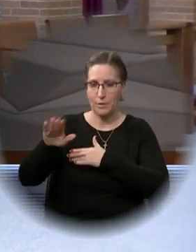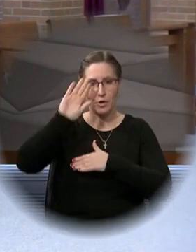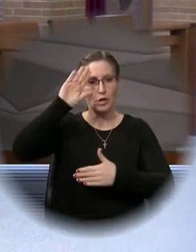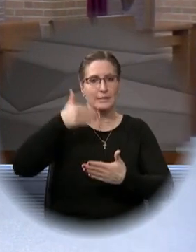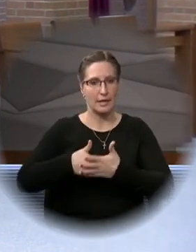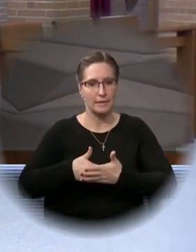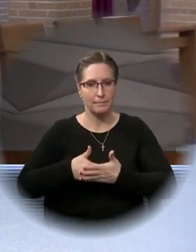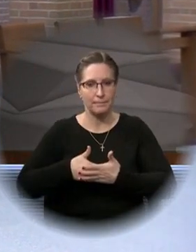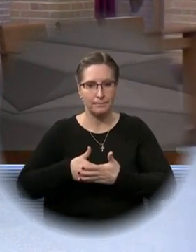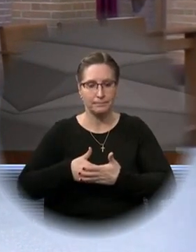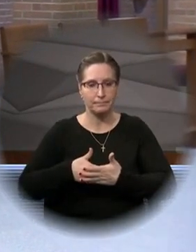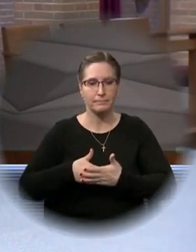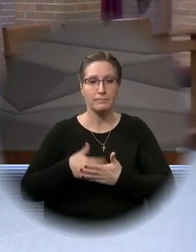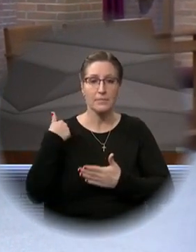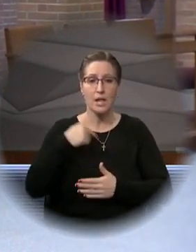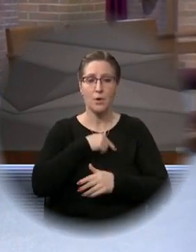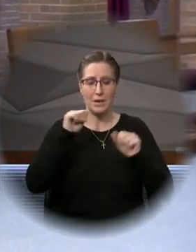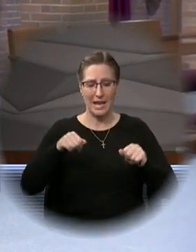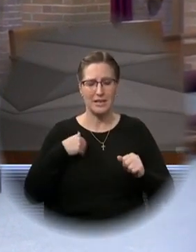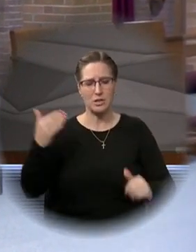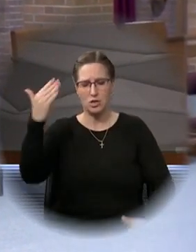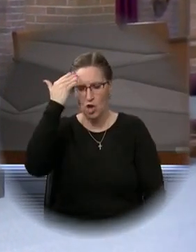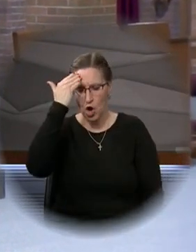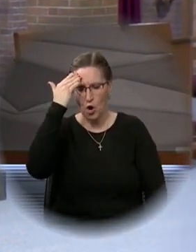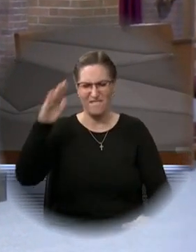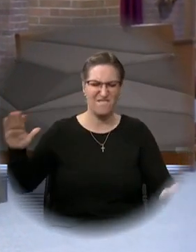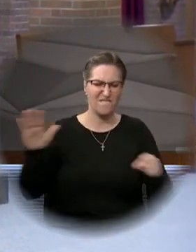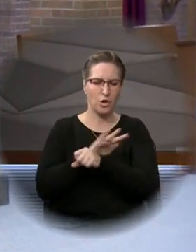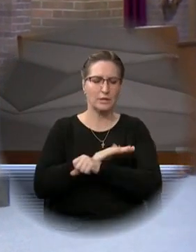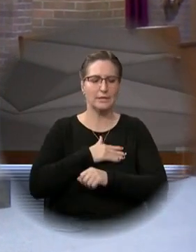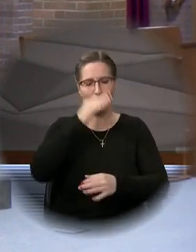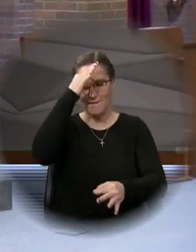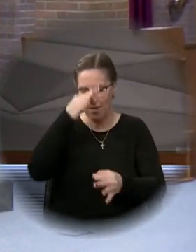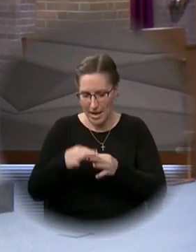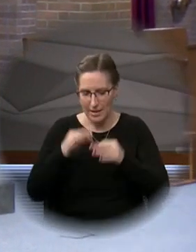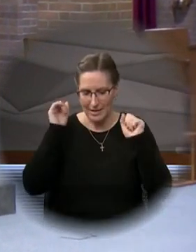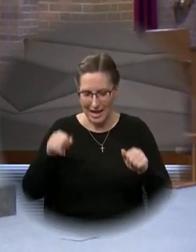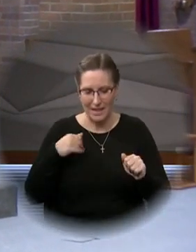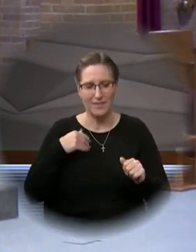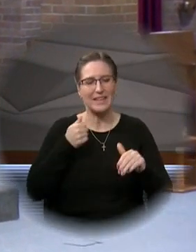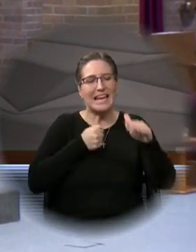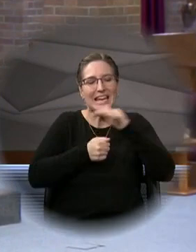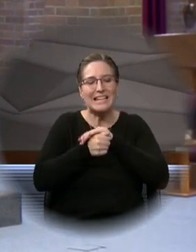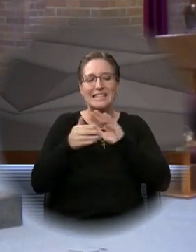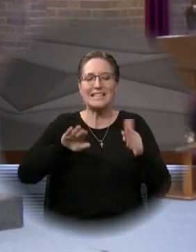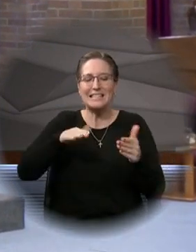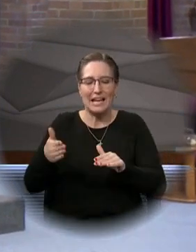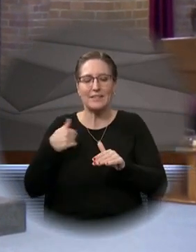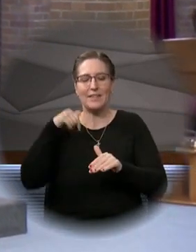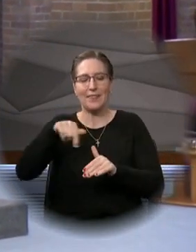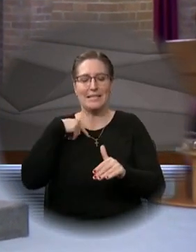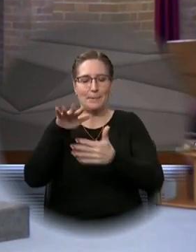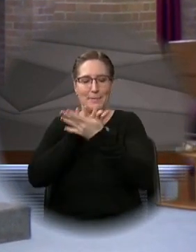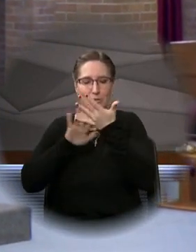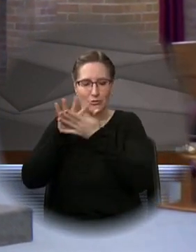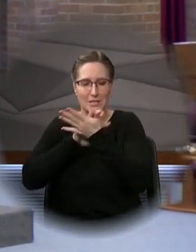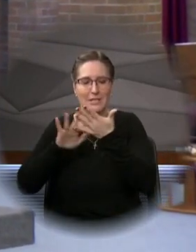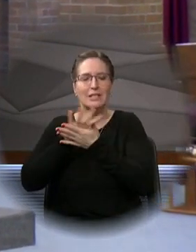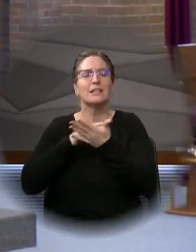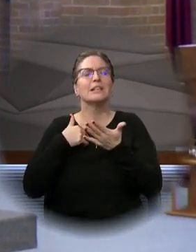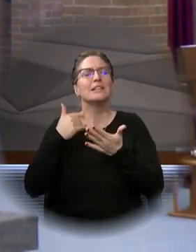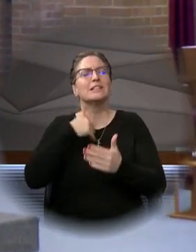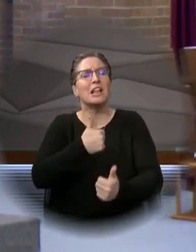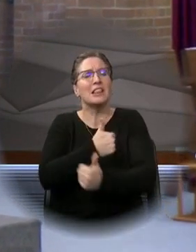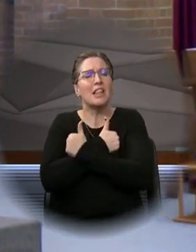Son, that we may come to know with fullness of faith the hidden depths of this mystery and to